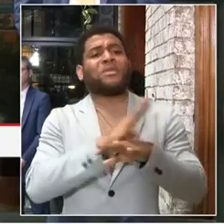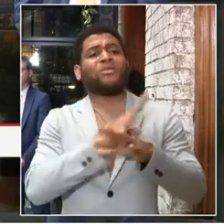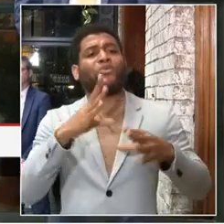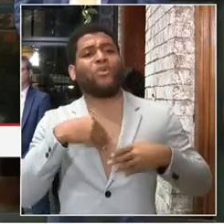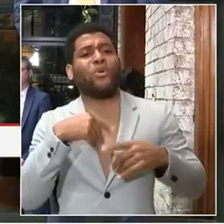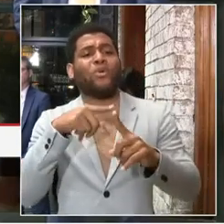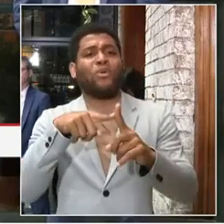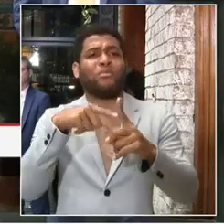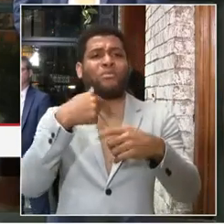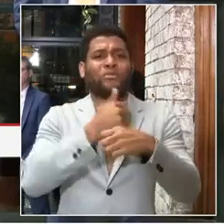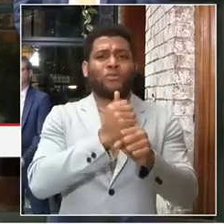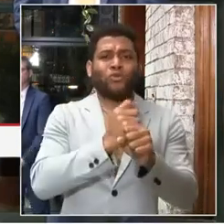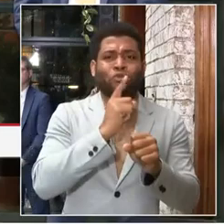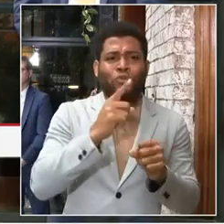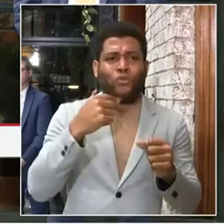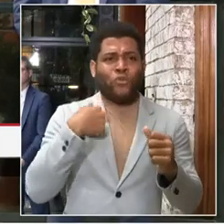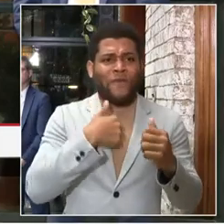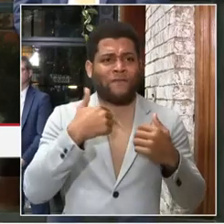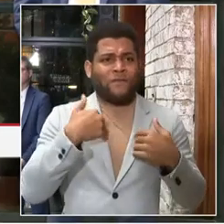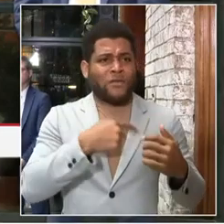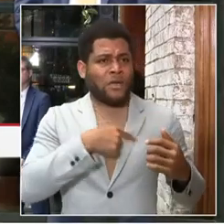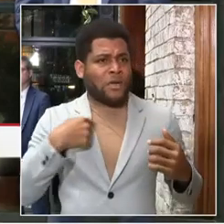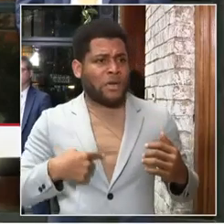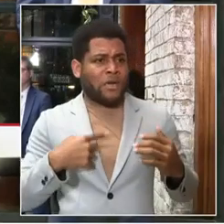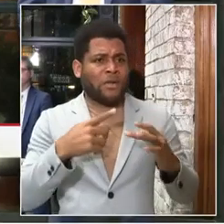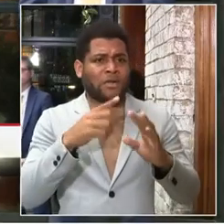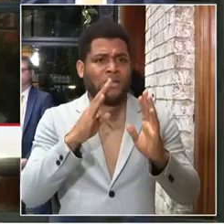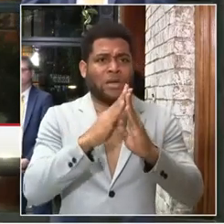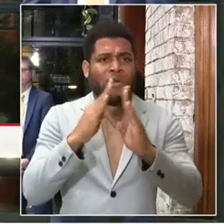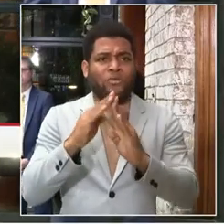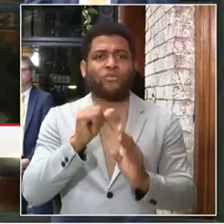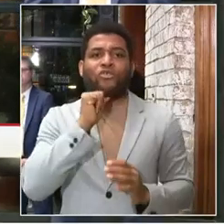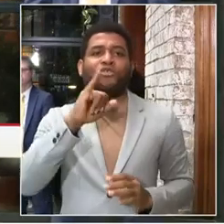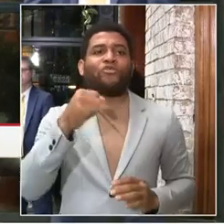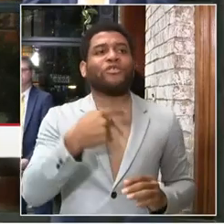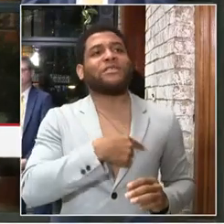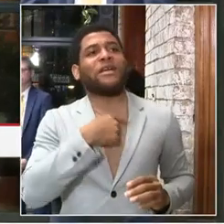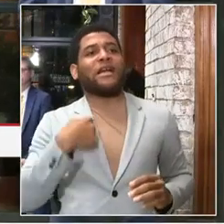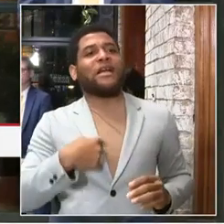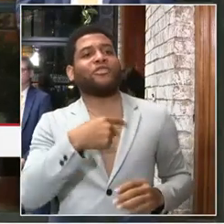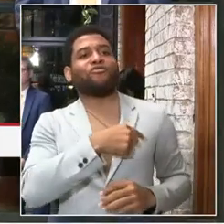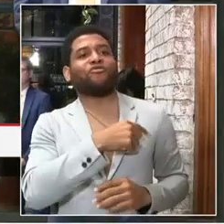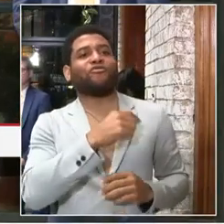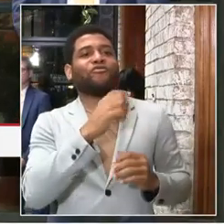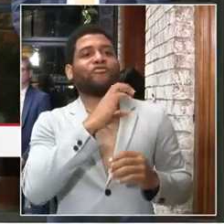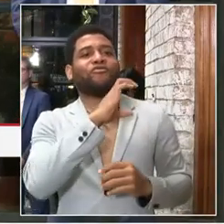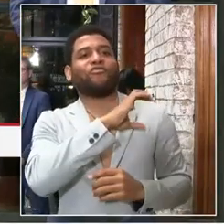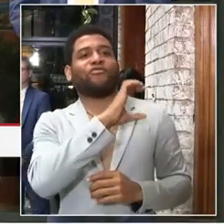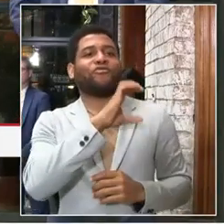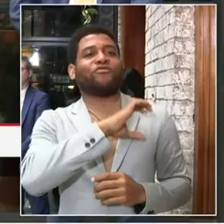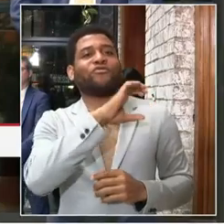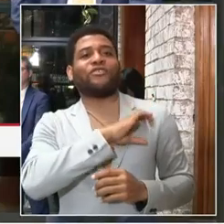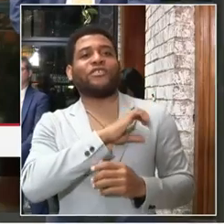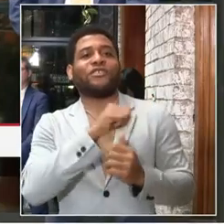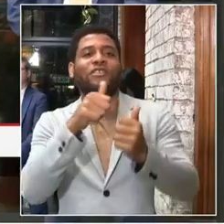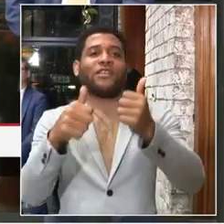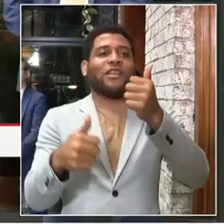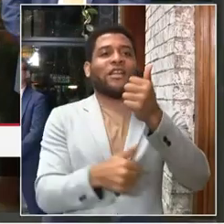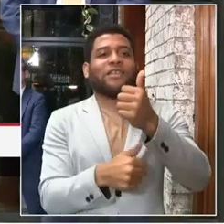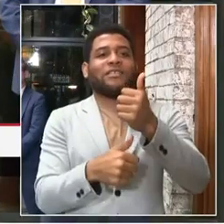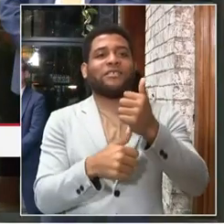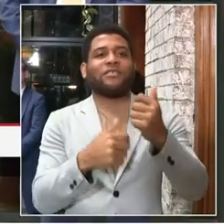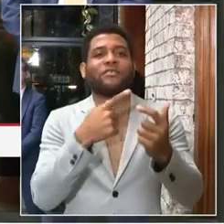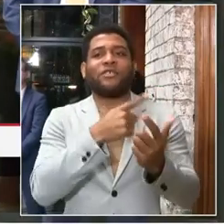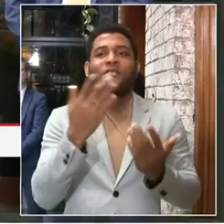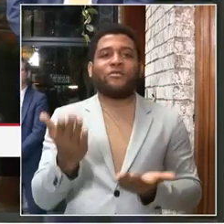that isn't just Chinese characters underneath Clyde's. I wonder what you think of that. They suggested to me like an Asian market. I know that's